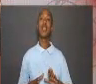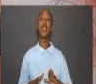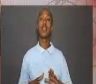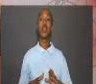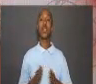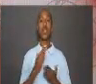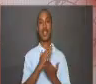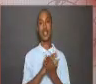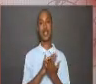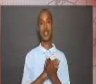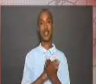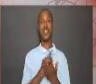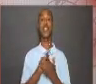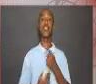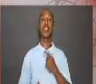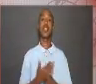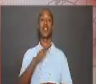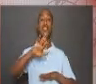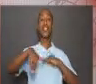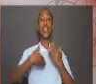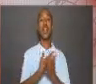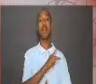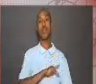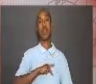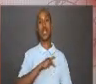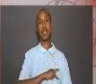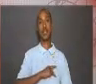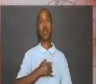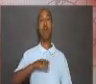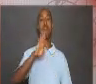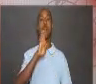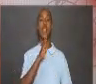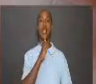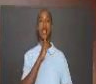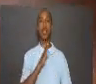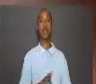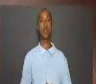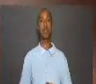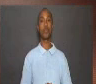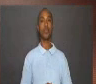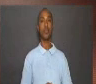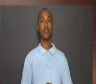the lesson and discuss the general properties of bases.